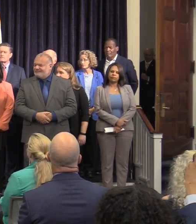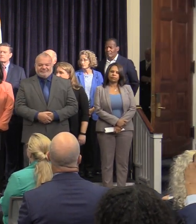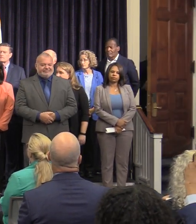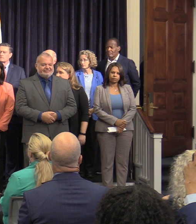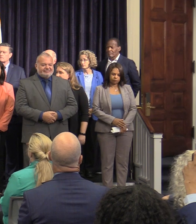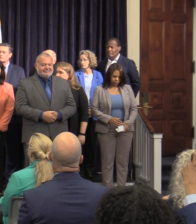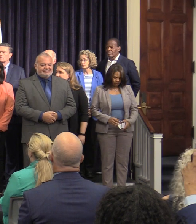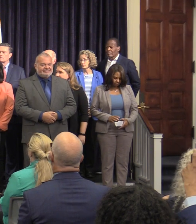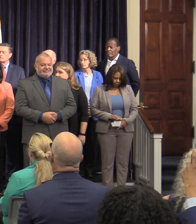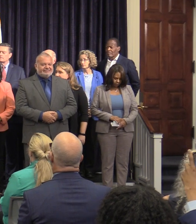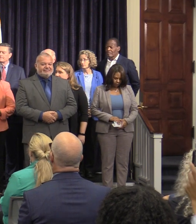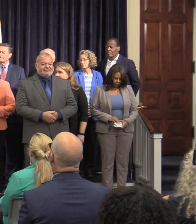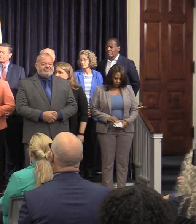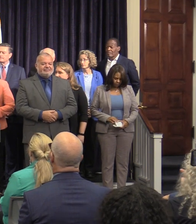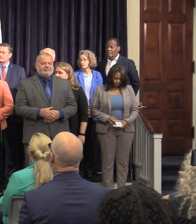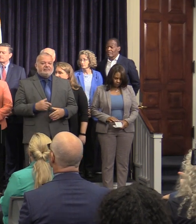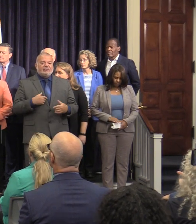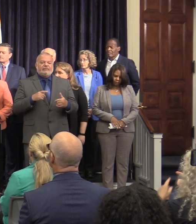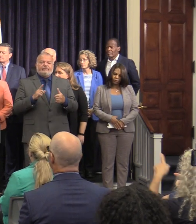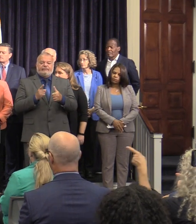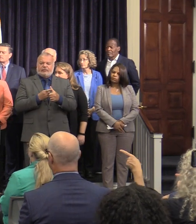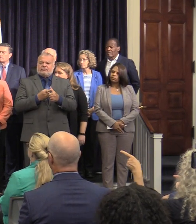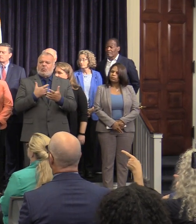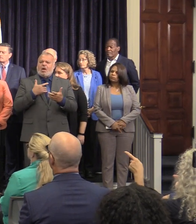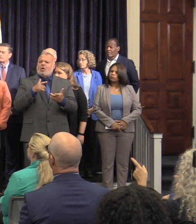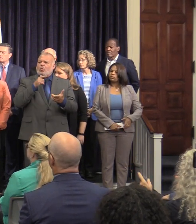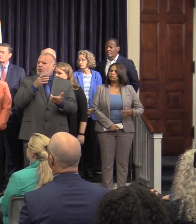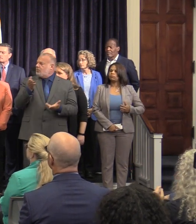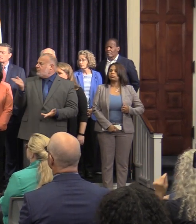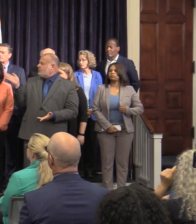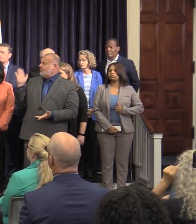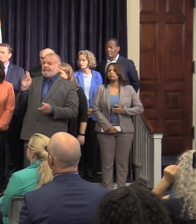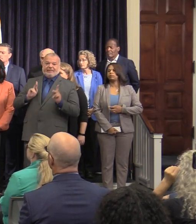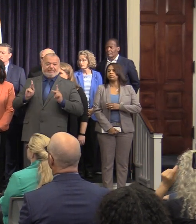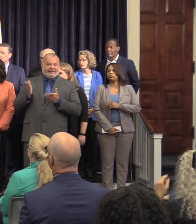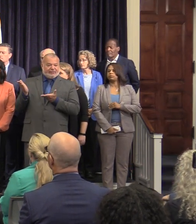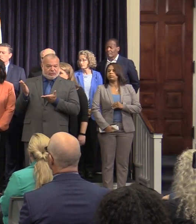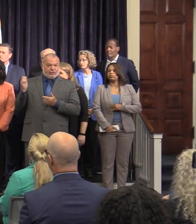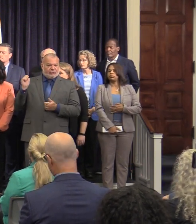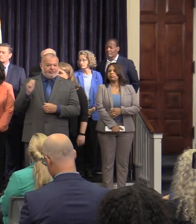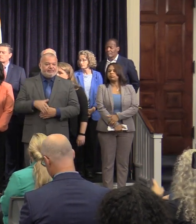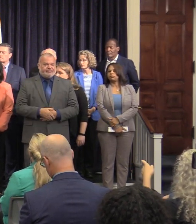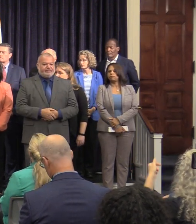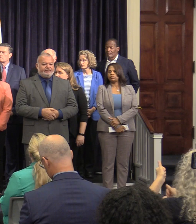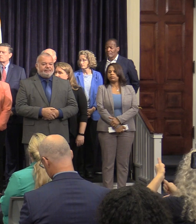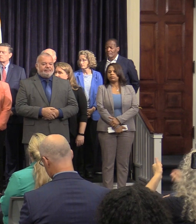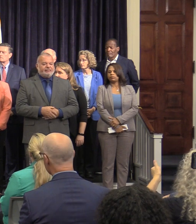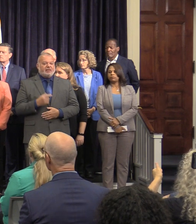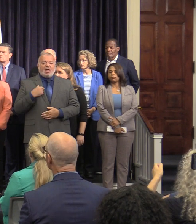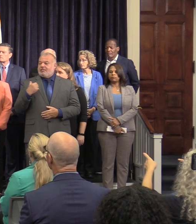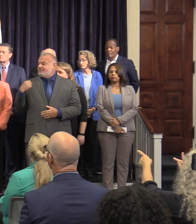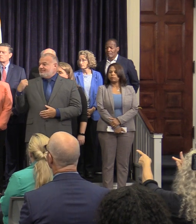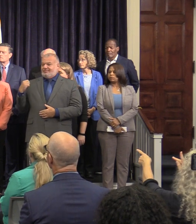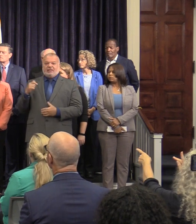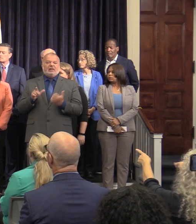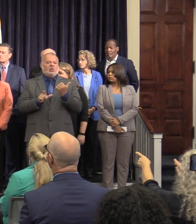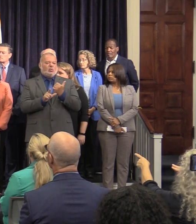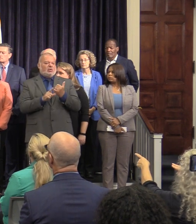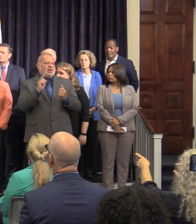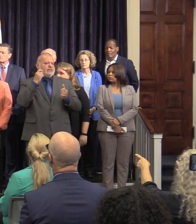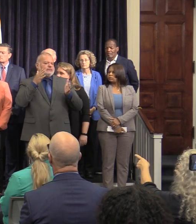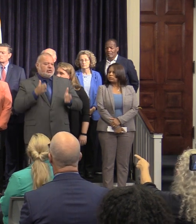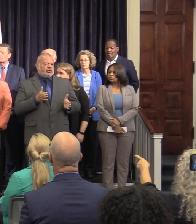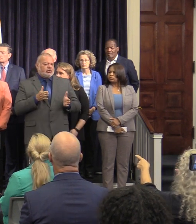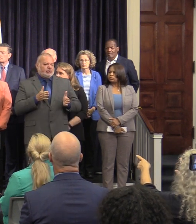by introducing the folks who've joined us here today, beginning, of course, with our Lieutenant Governor Kim Driscoll.